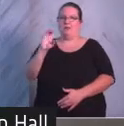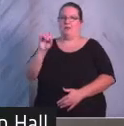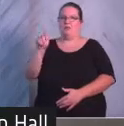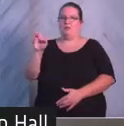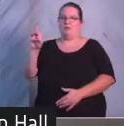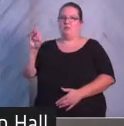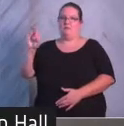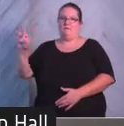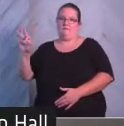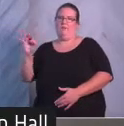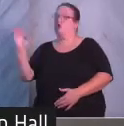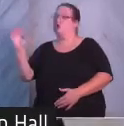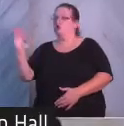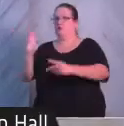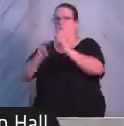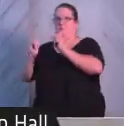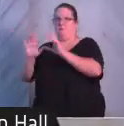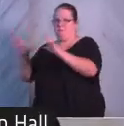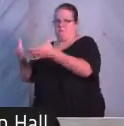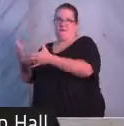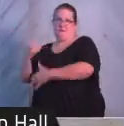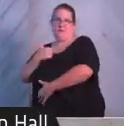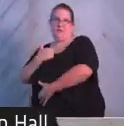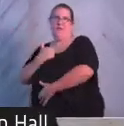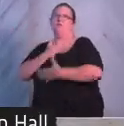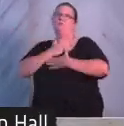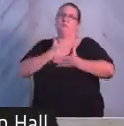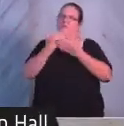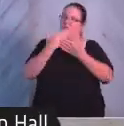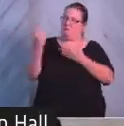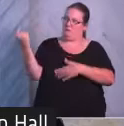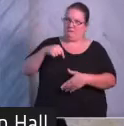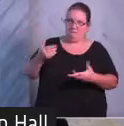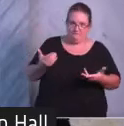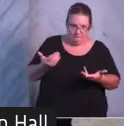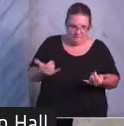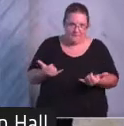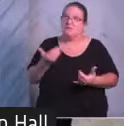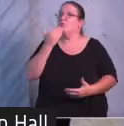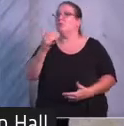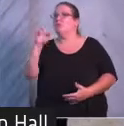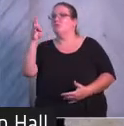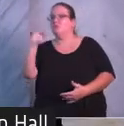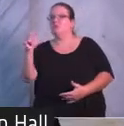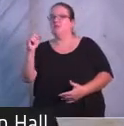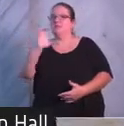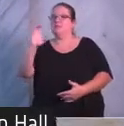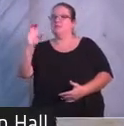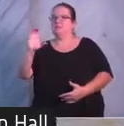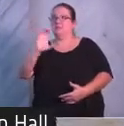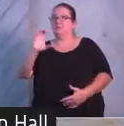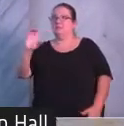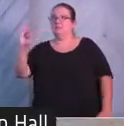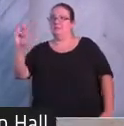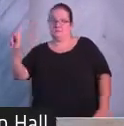for the Conservative Party of Canada, and it is a pleasure to be here today. And I thank Jimmy and the Canadian Colours Foundation for